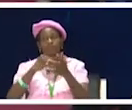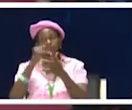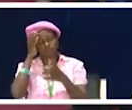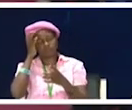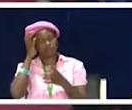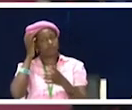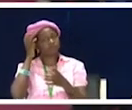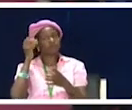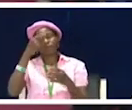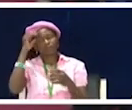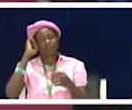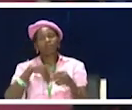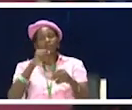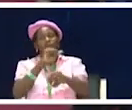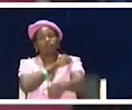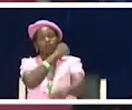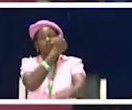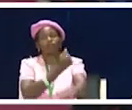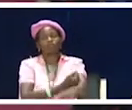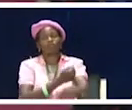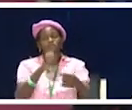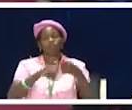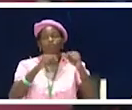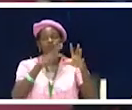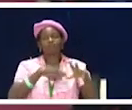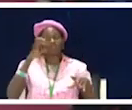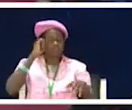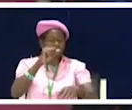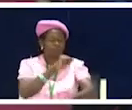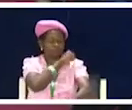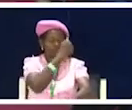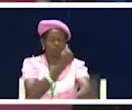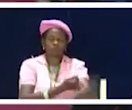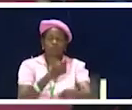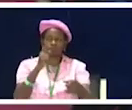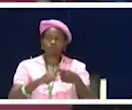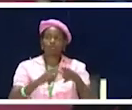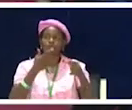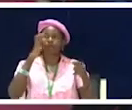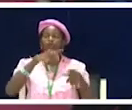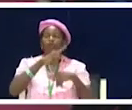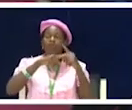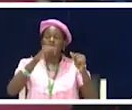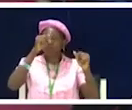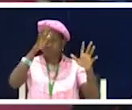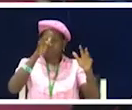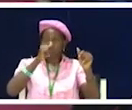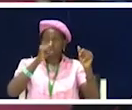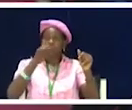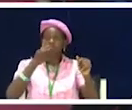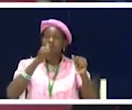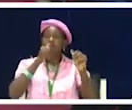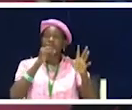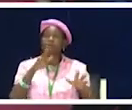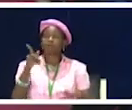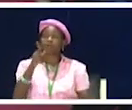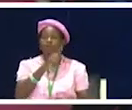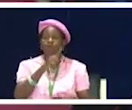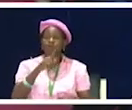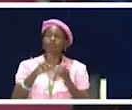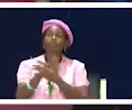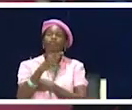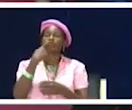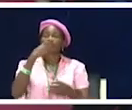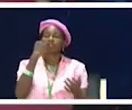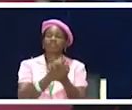Because he has the authority to bless and he has the authority to curse. When your father blesses you, God will say amen.